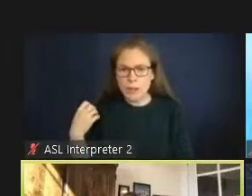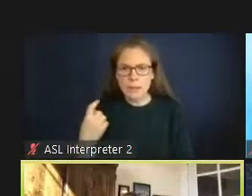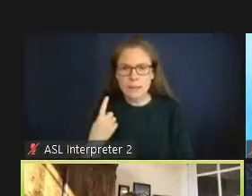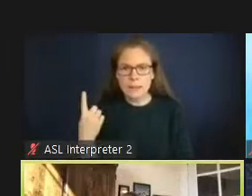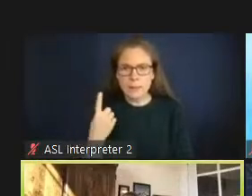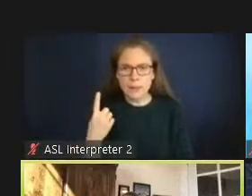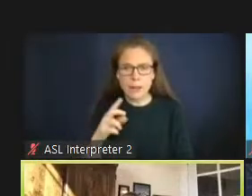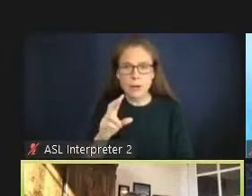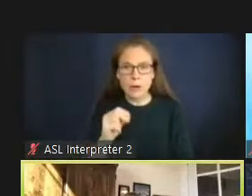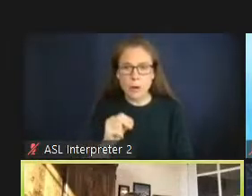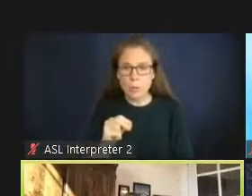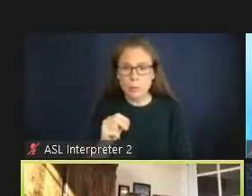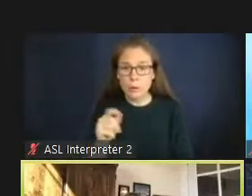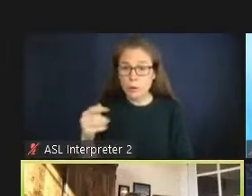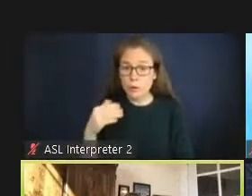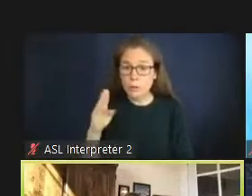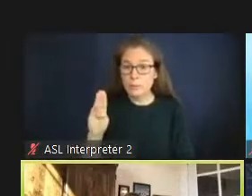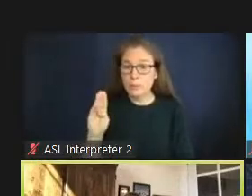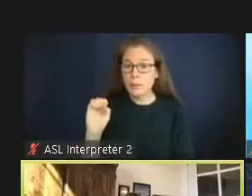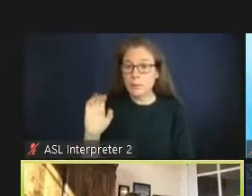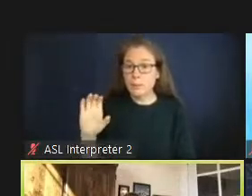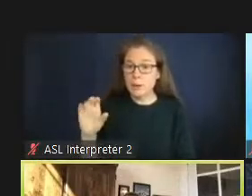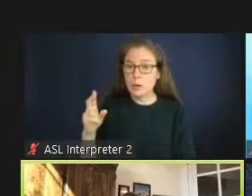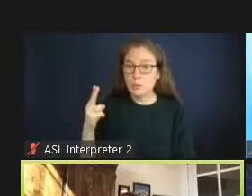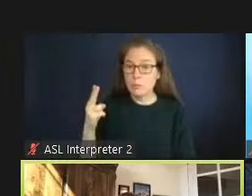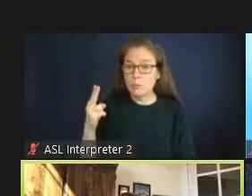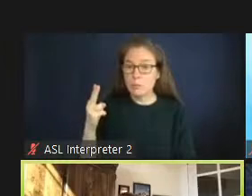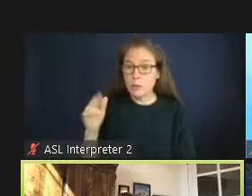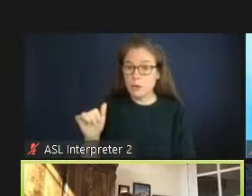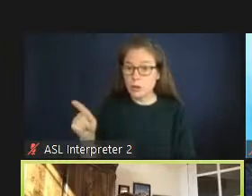Do you have any, did I hear, was there a question there?